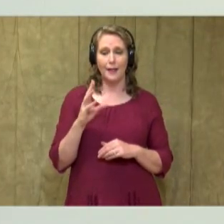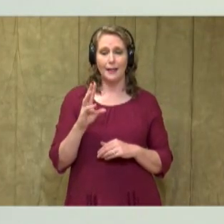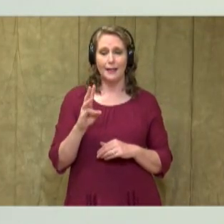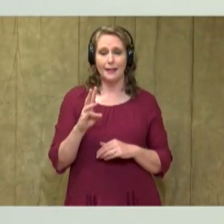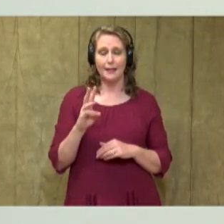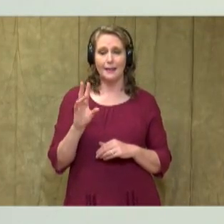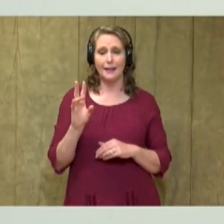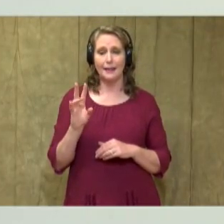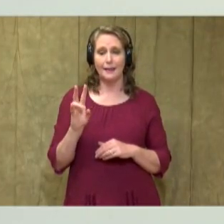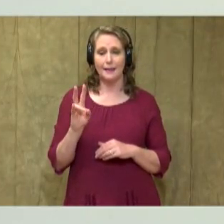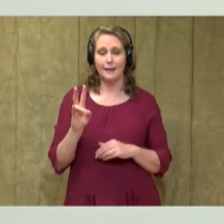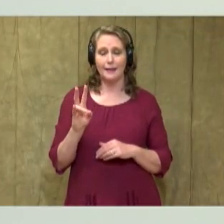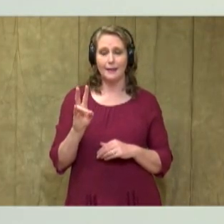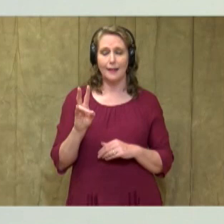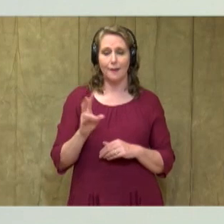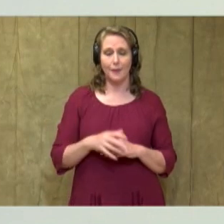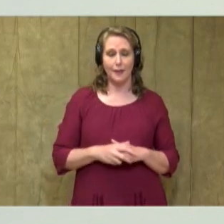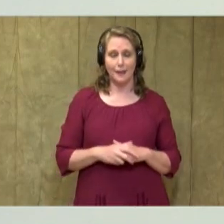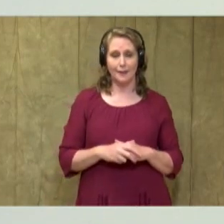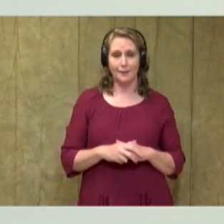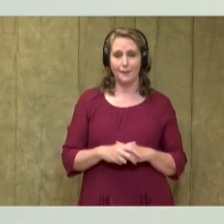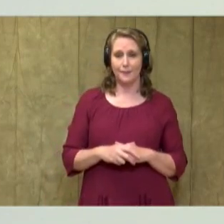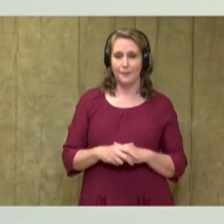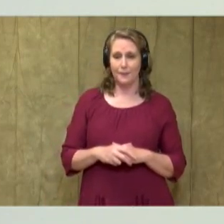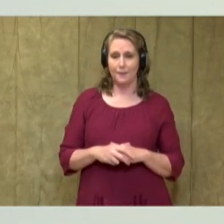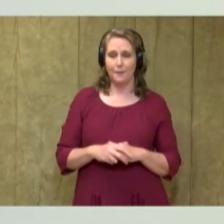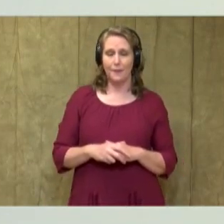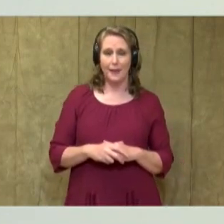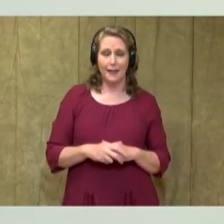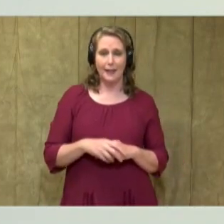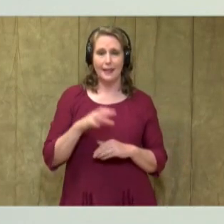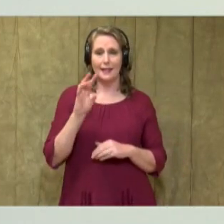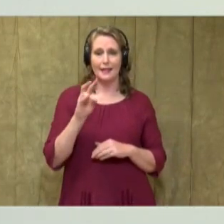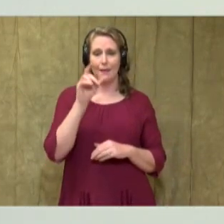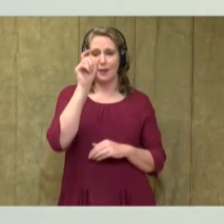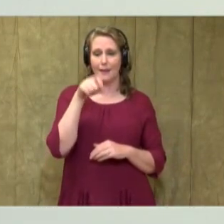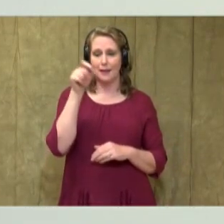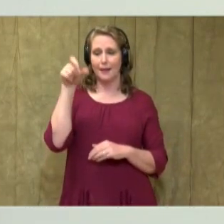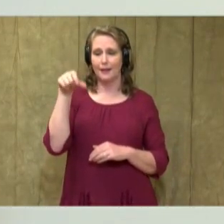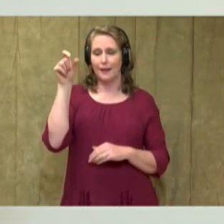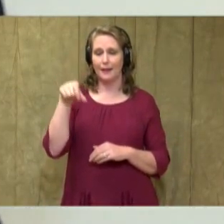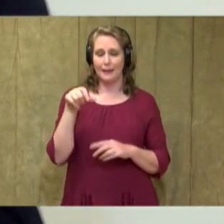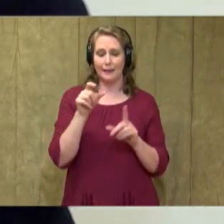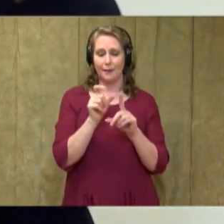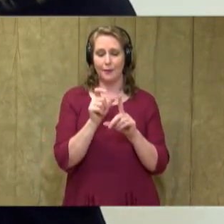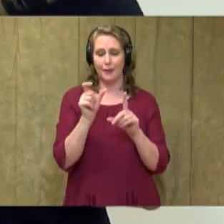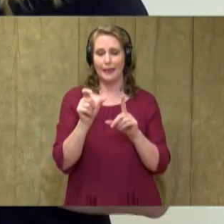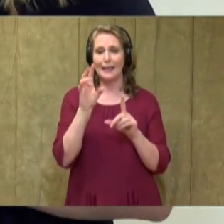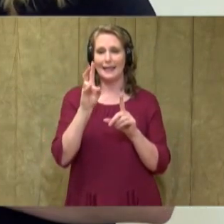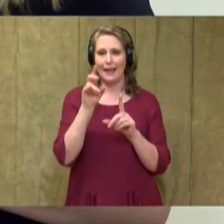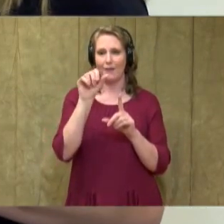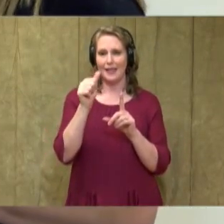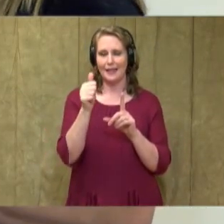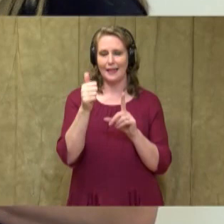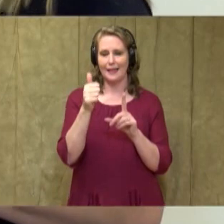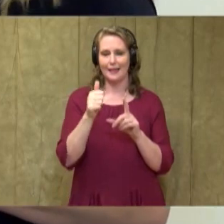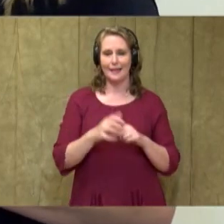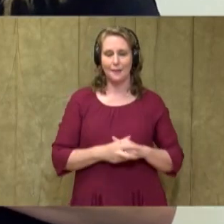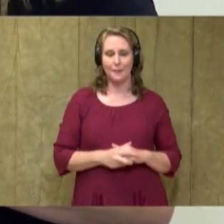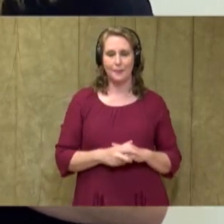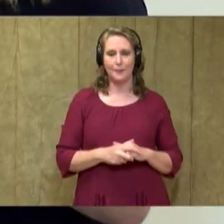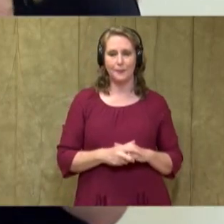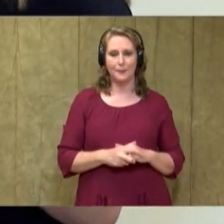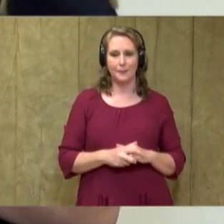5, 6, and 7. So I have 7 tens. All right, did you draw your 7 sticks in your tens